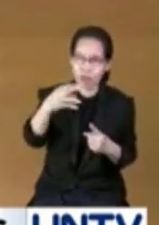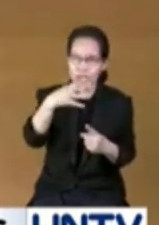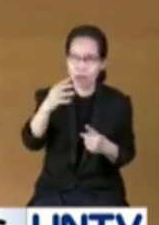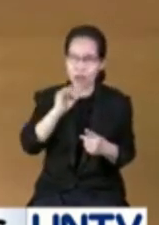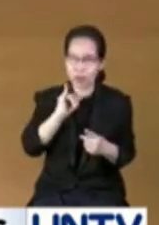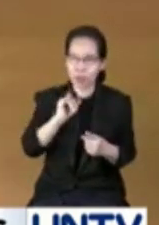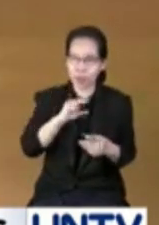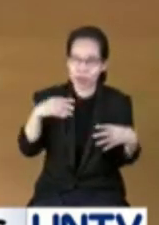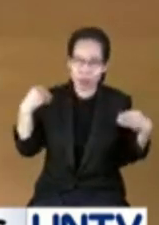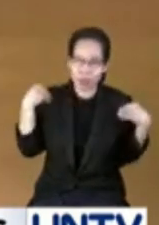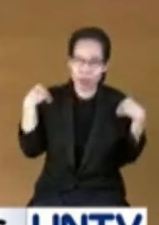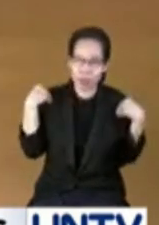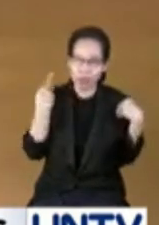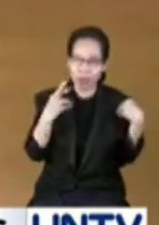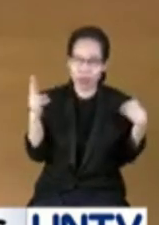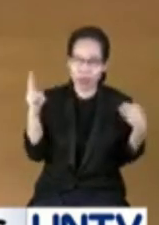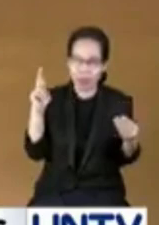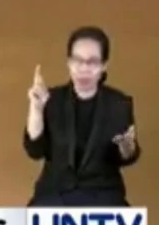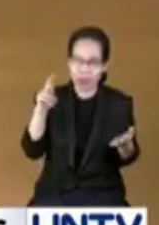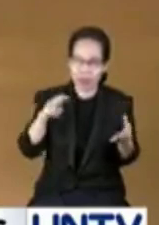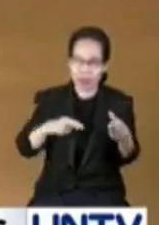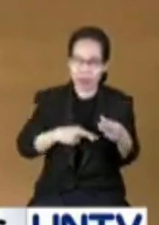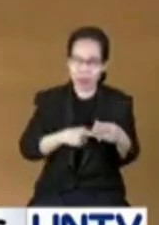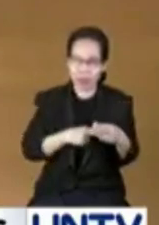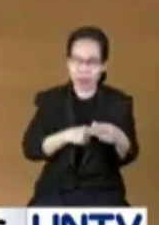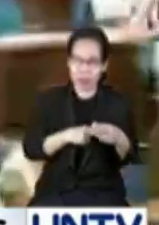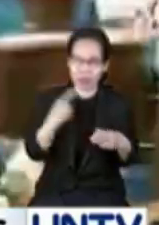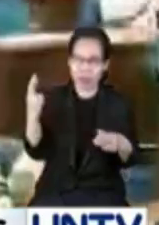their resignations.